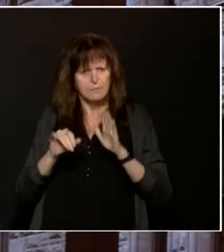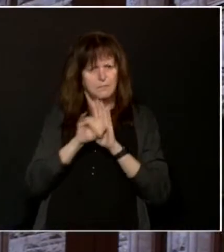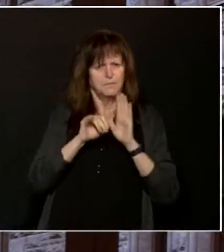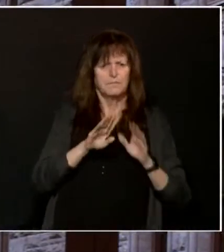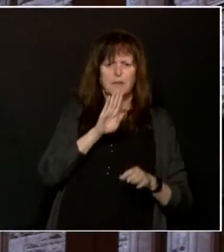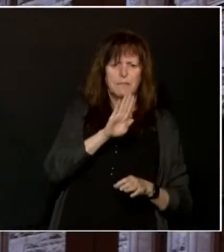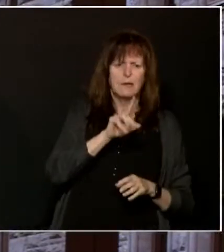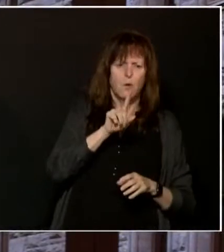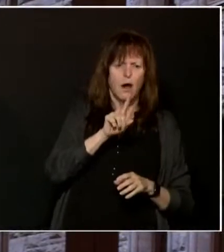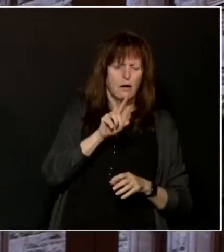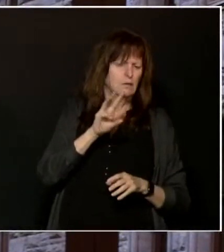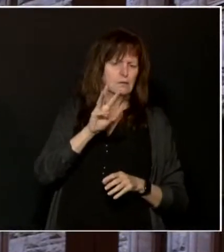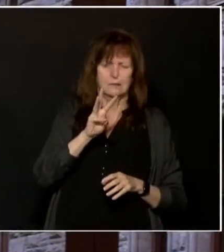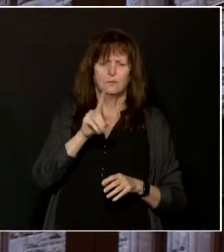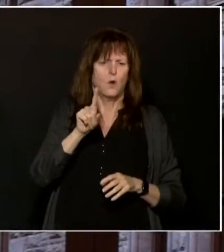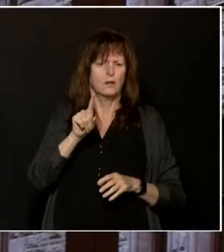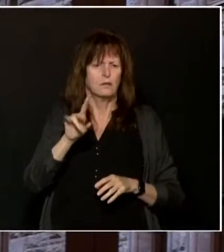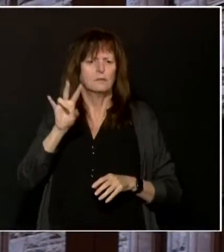B.1.617 variants it is.